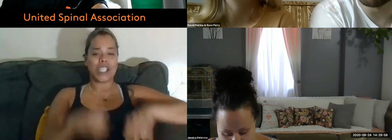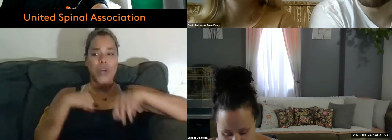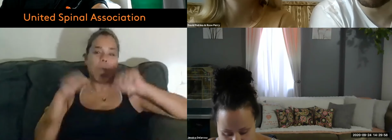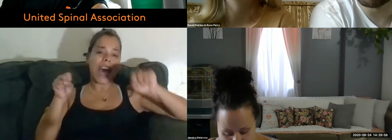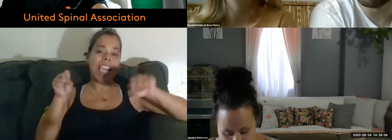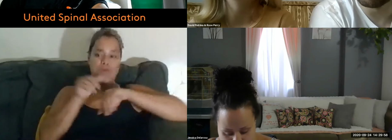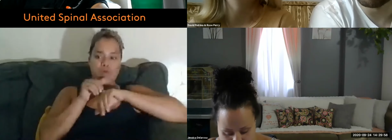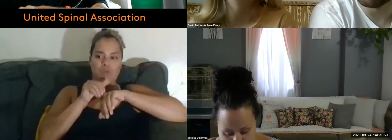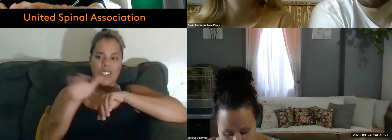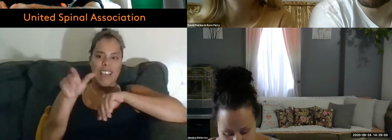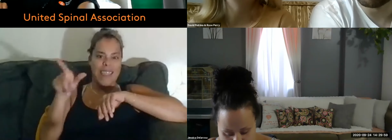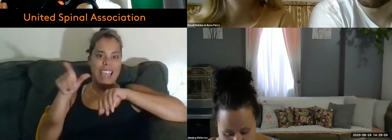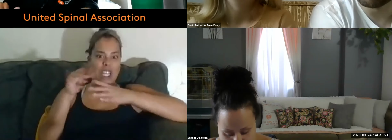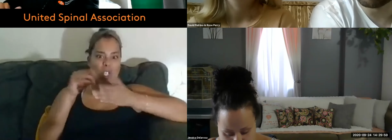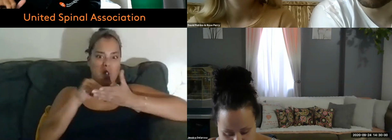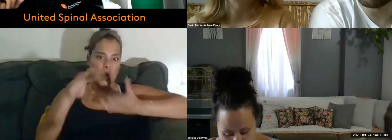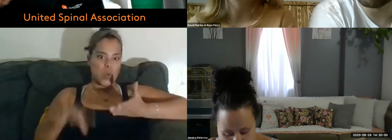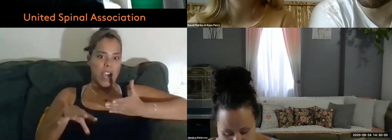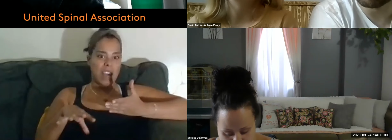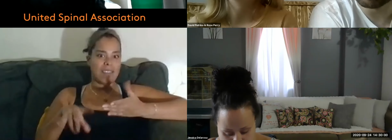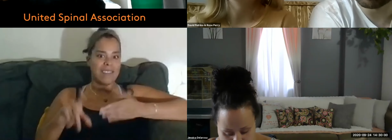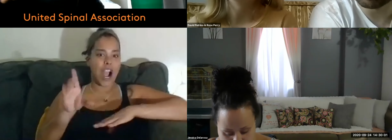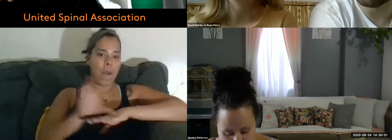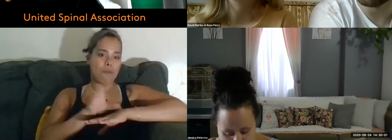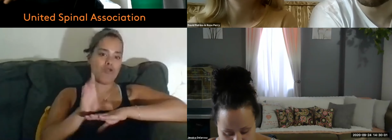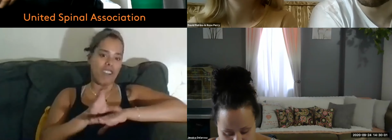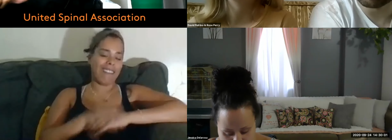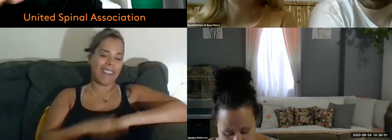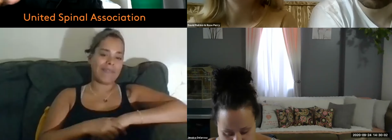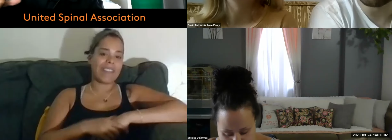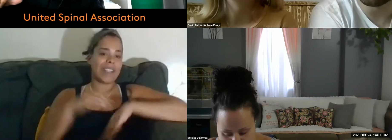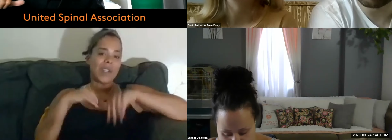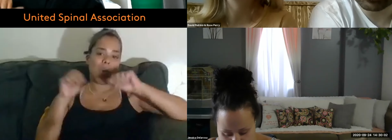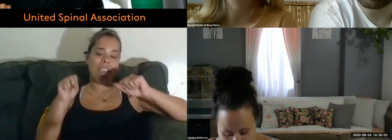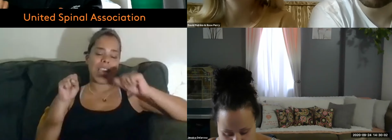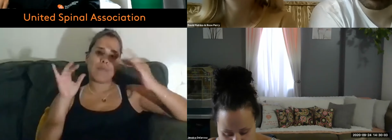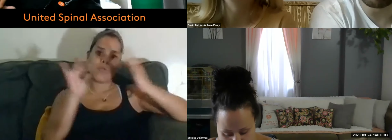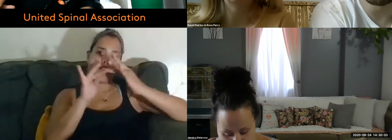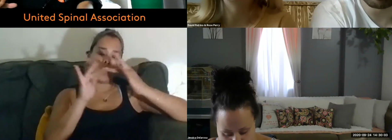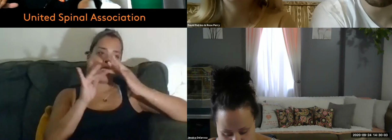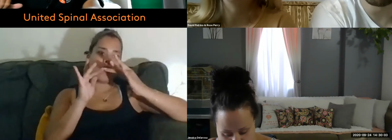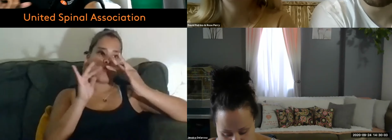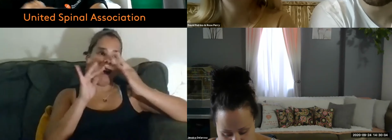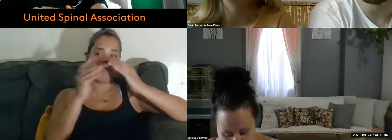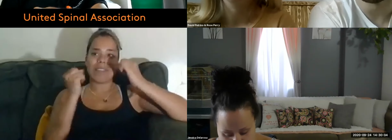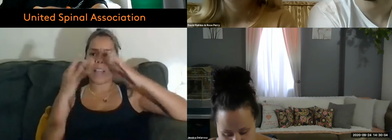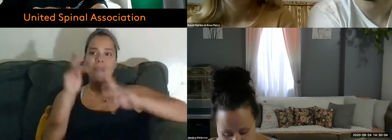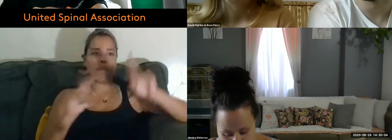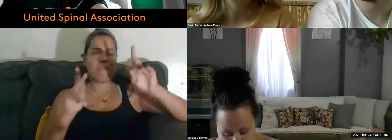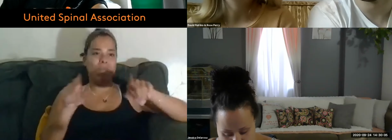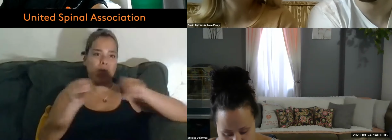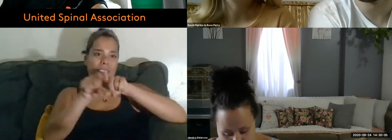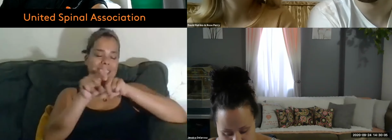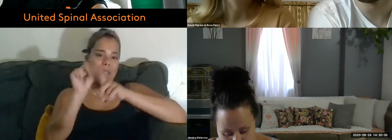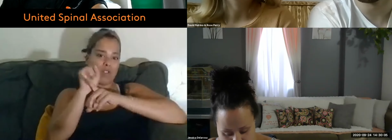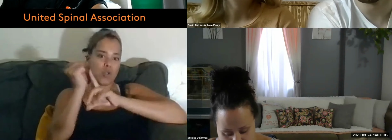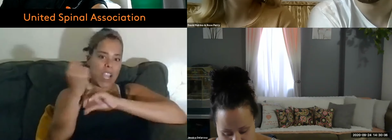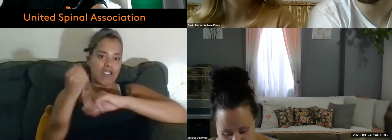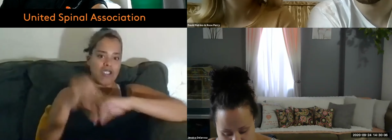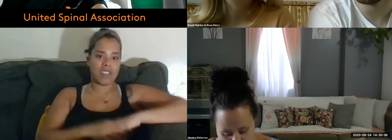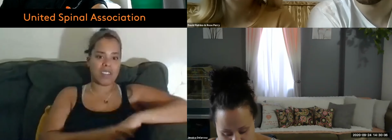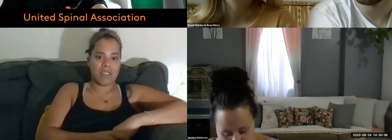and we were able to reach many other people who had similar scenarios. Teachers reached out to us who had been